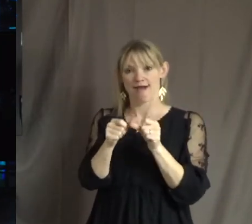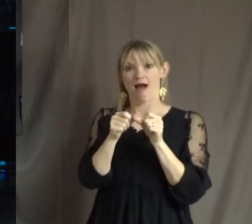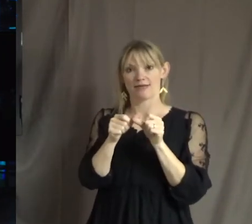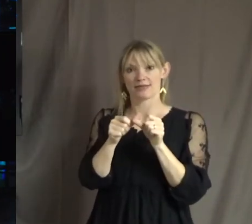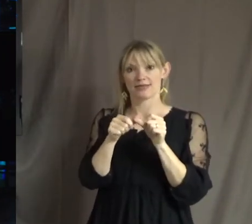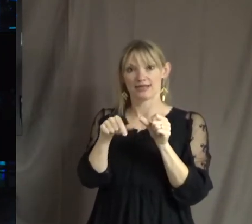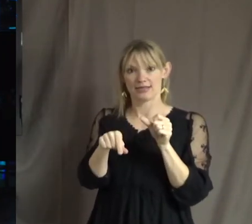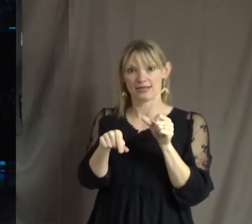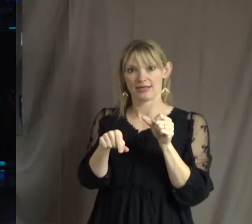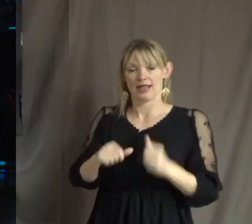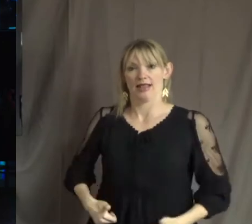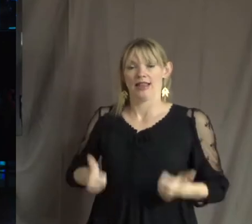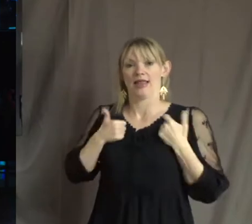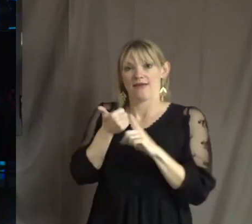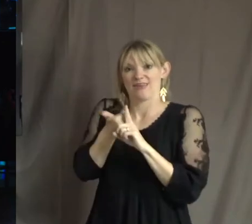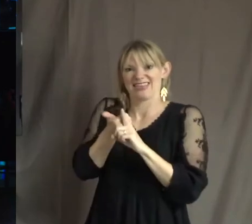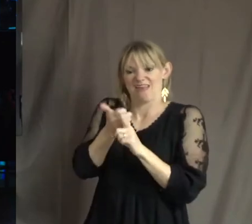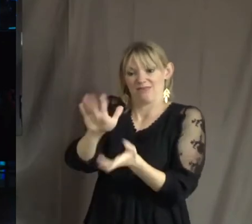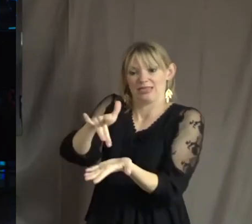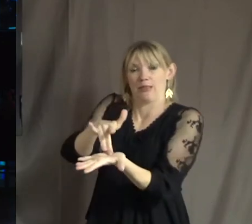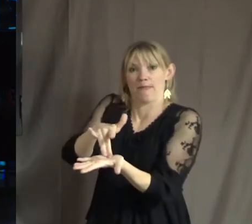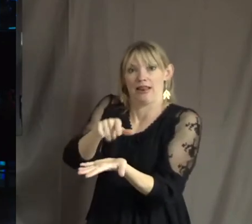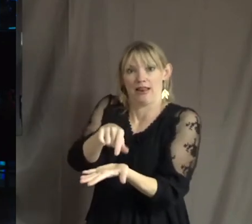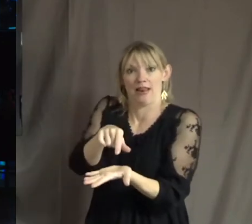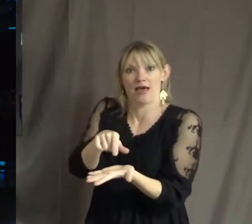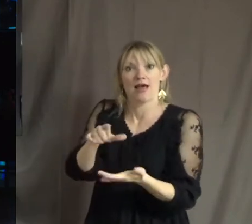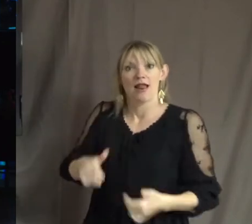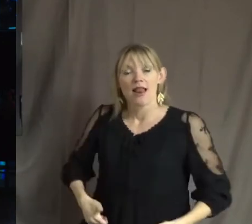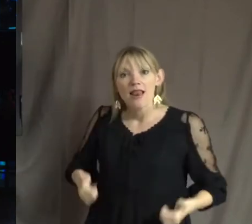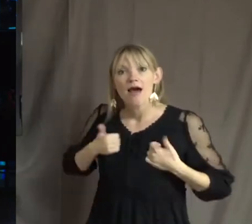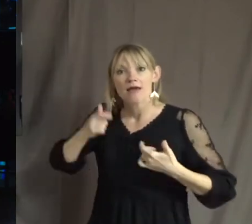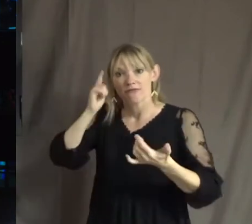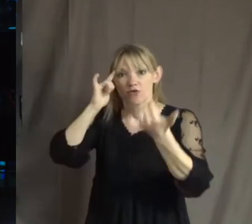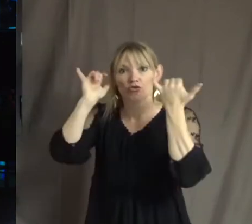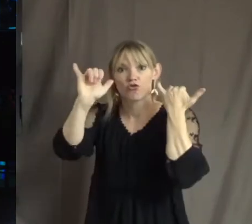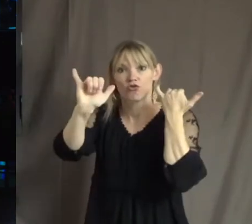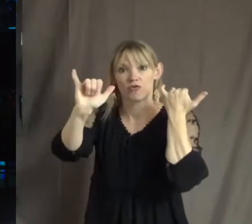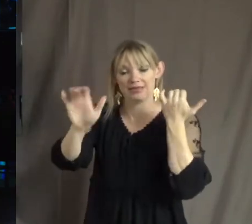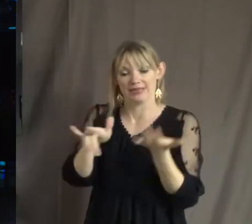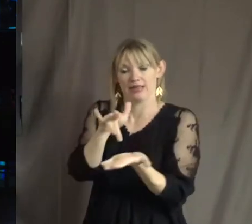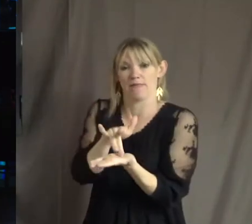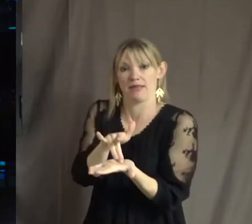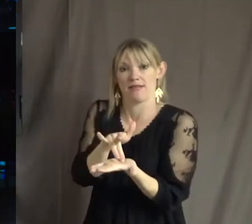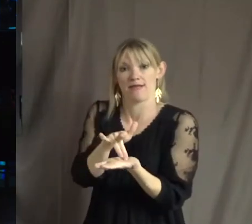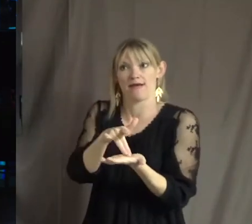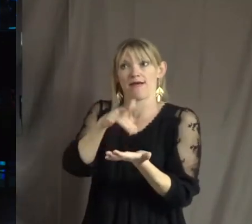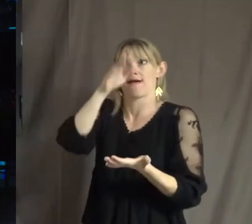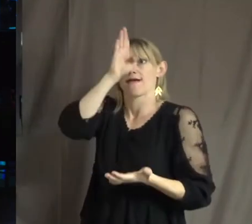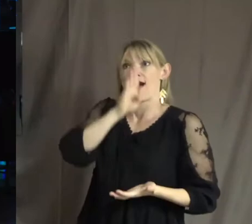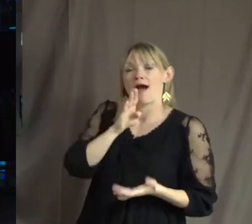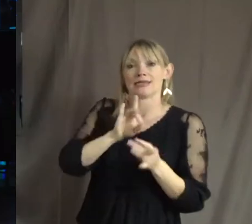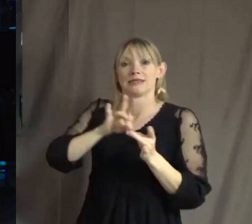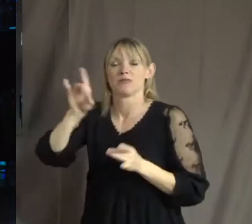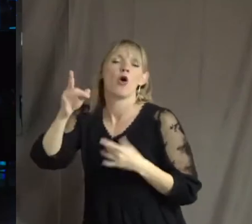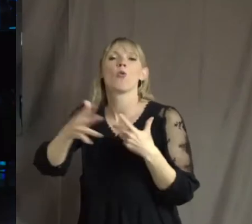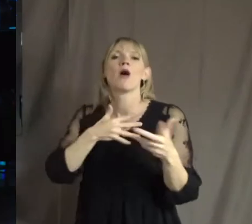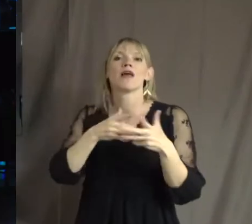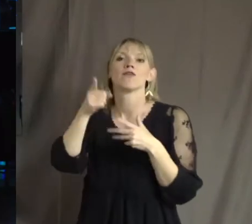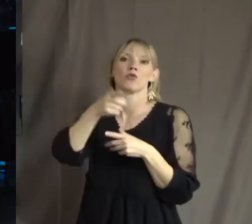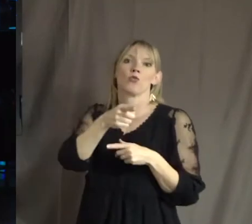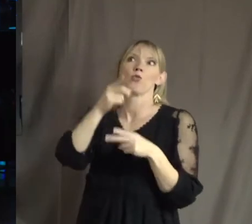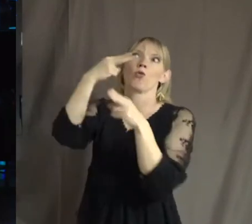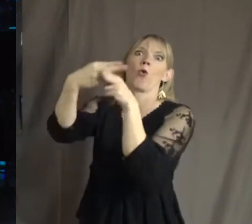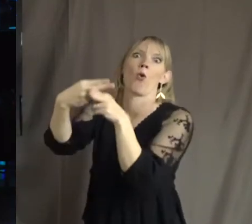that which is life itself, that which is life eternal, that which is God, Spirit, whatever you refer to your